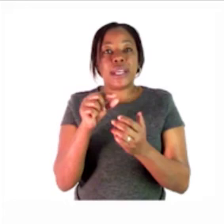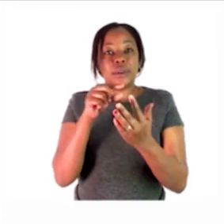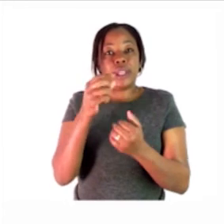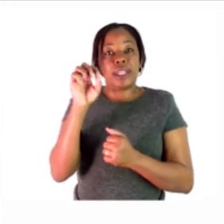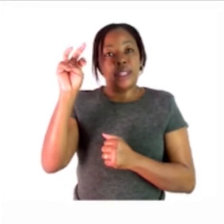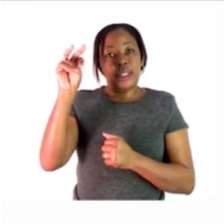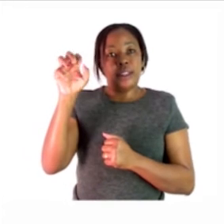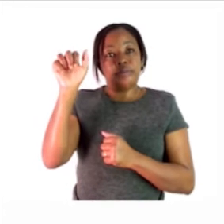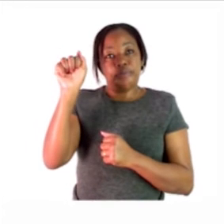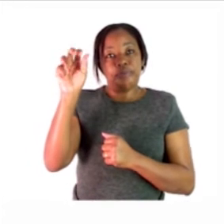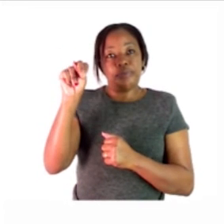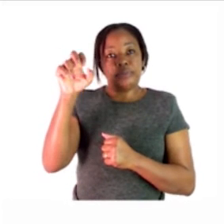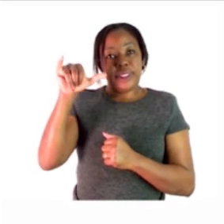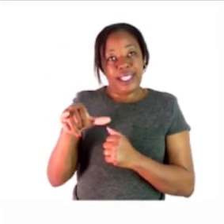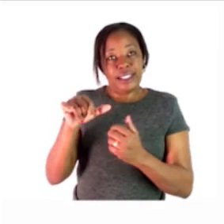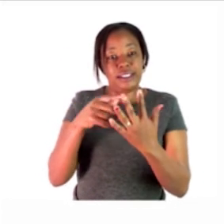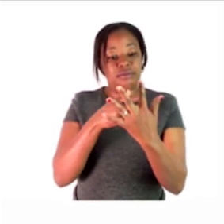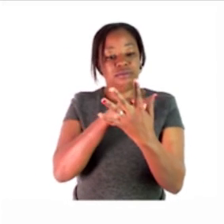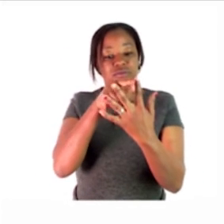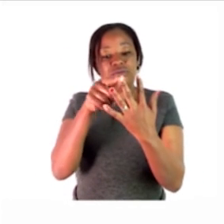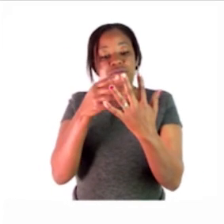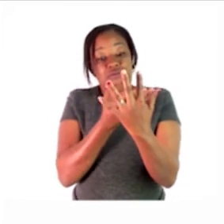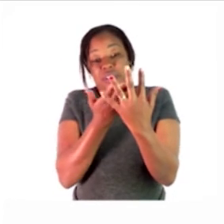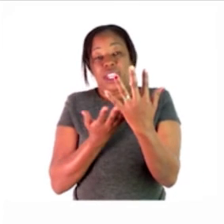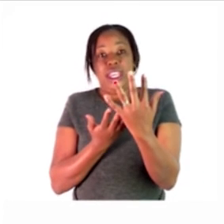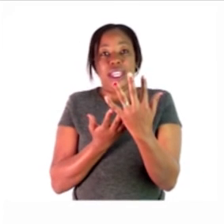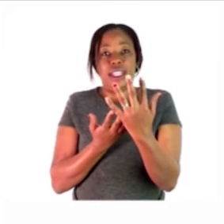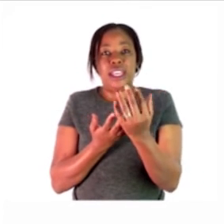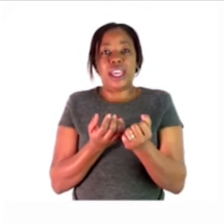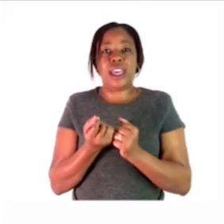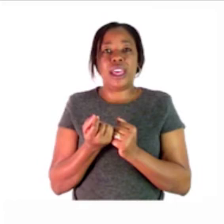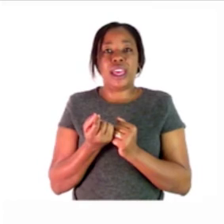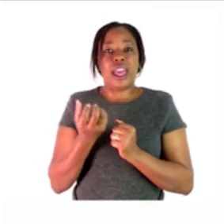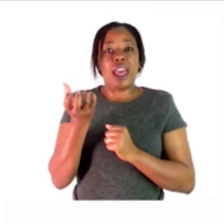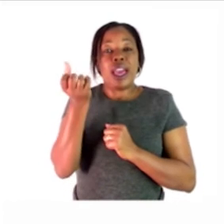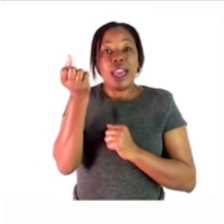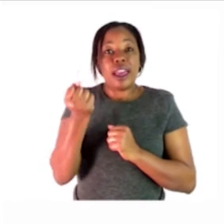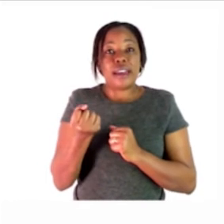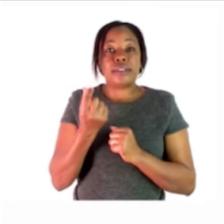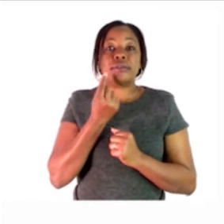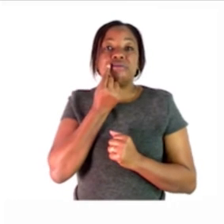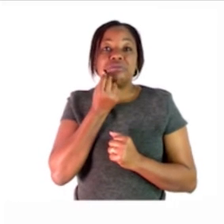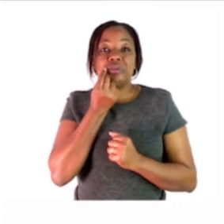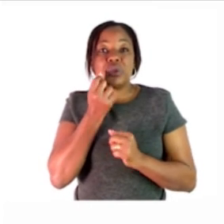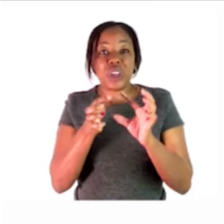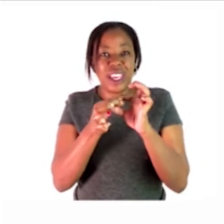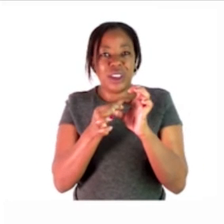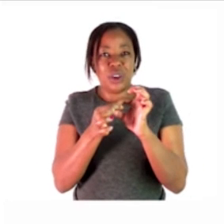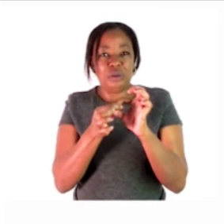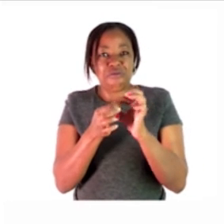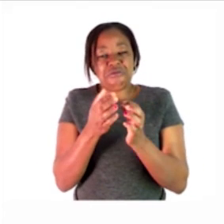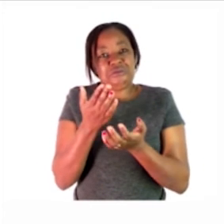statement. Do you have any brothers or sisters? I'm asking, it's a question. I don't need any help. That